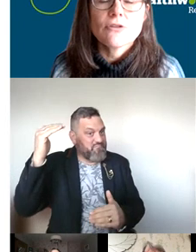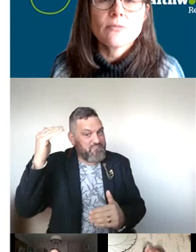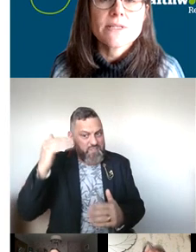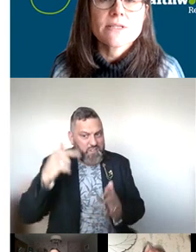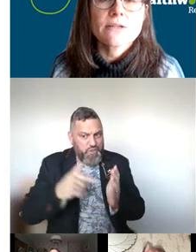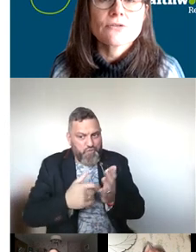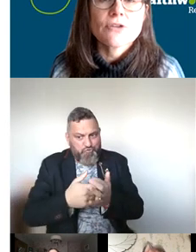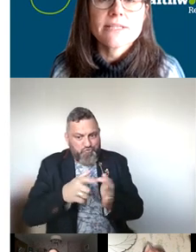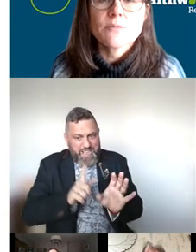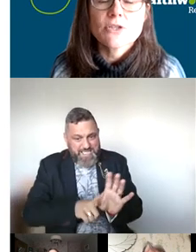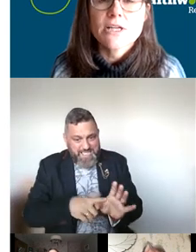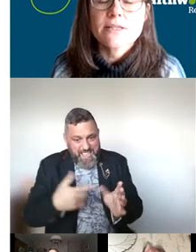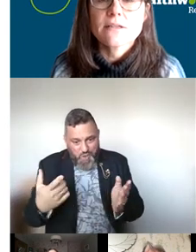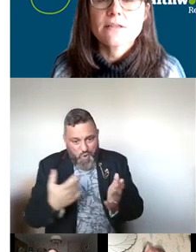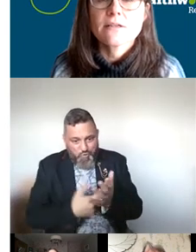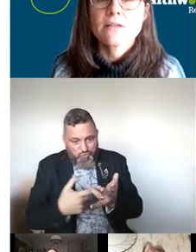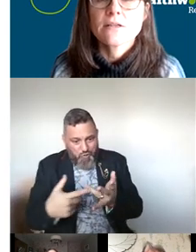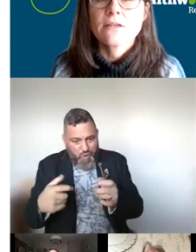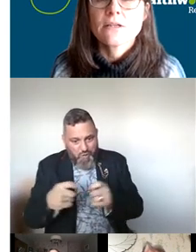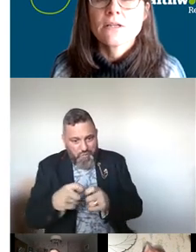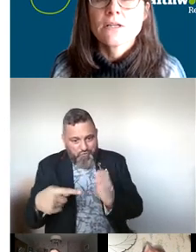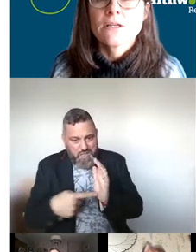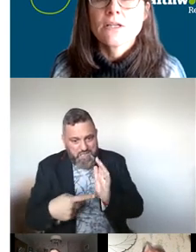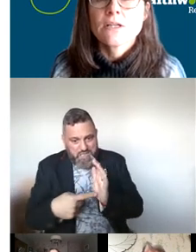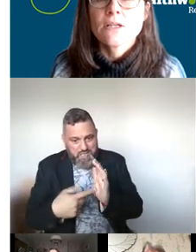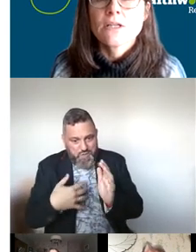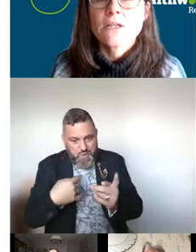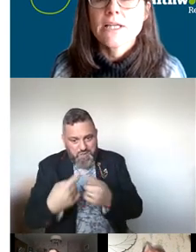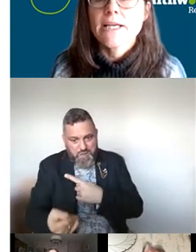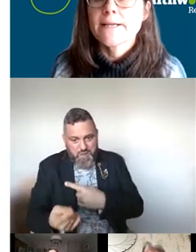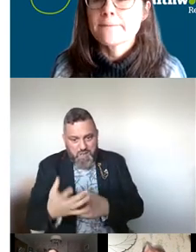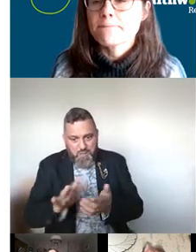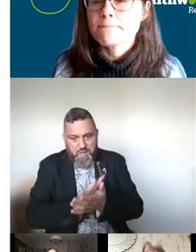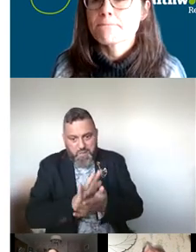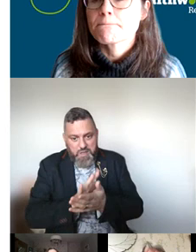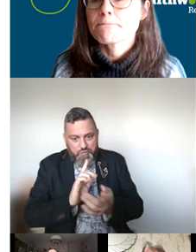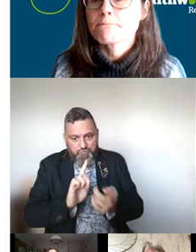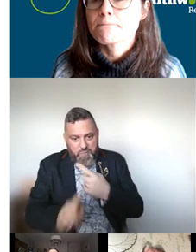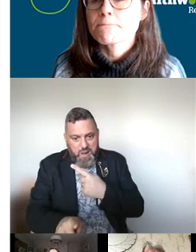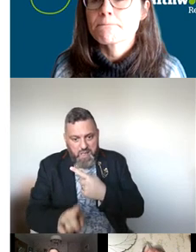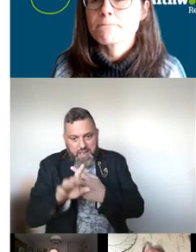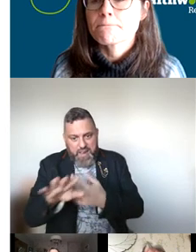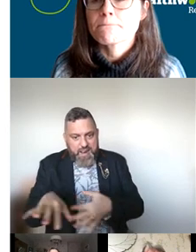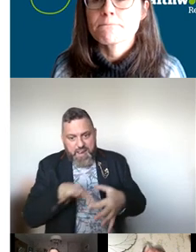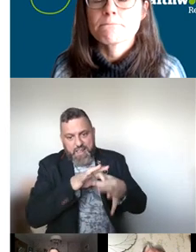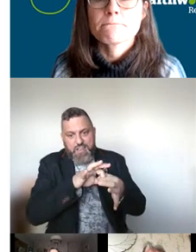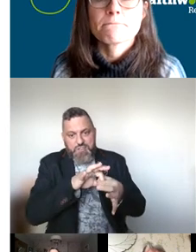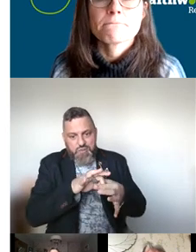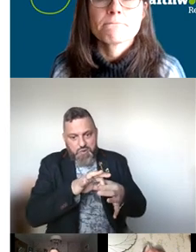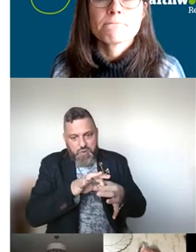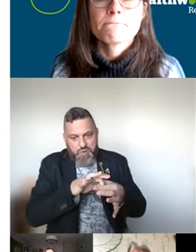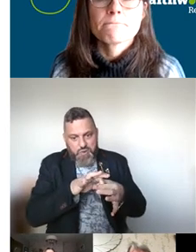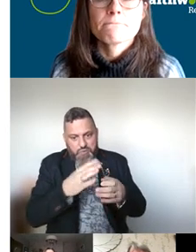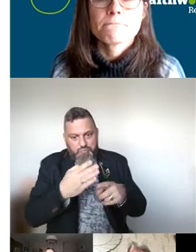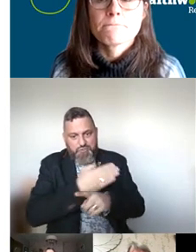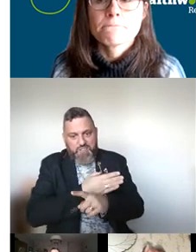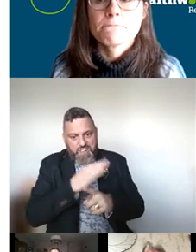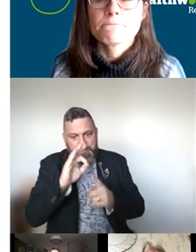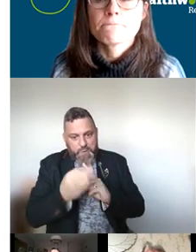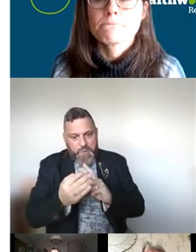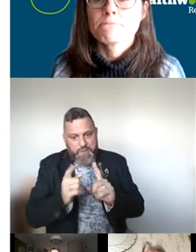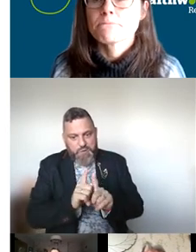Tracy or Rob, Tracy, would you like to? I'm really happy to start on this, and it links back to the previous point as